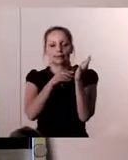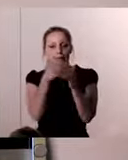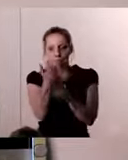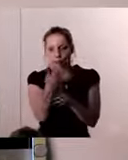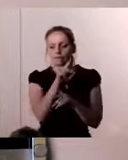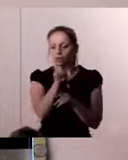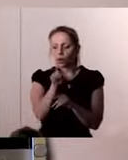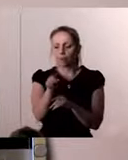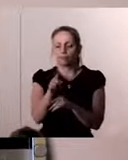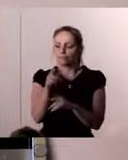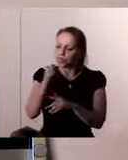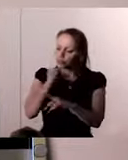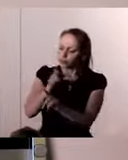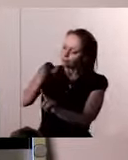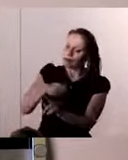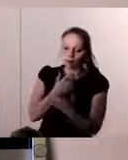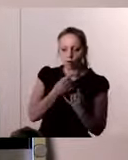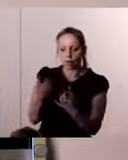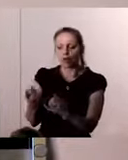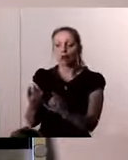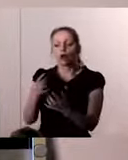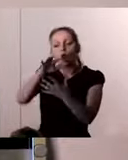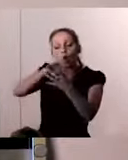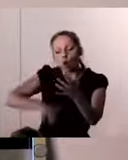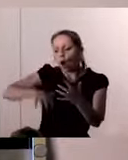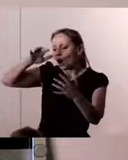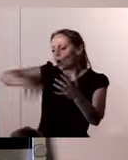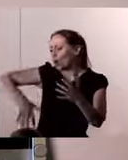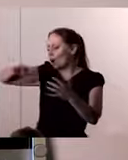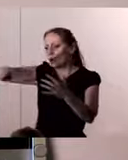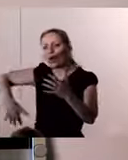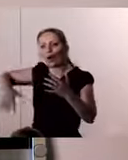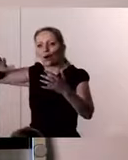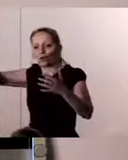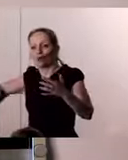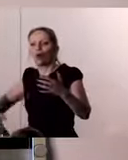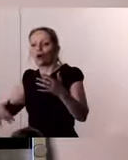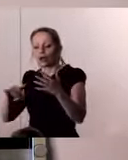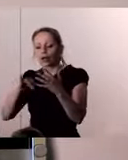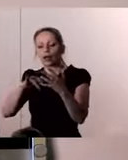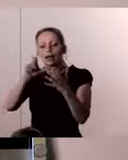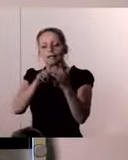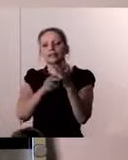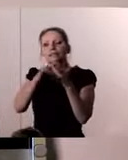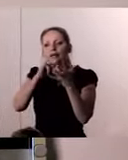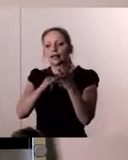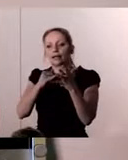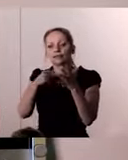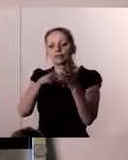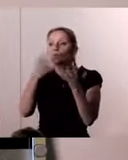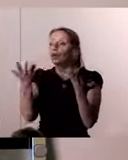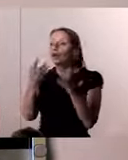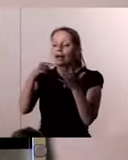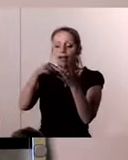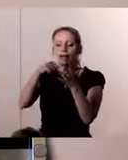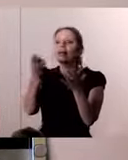putting together really long-form, detailed pieces, and at sites like The Atavist or Byliner,